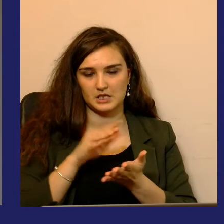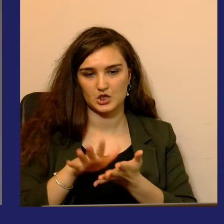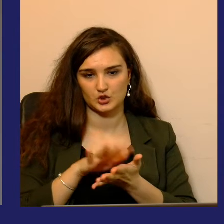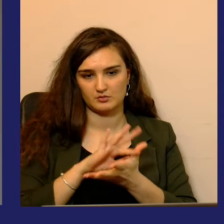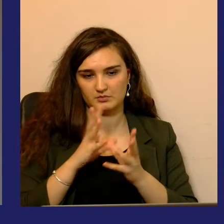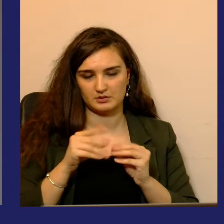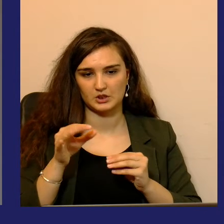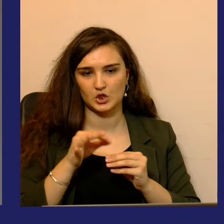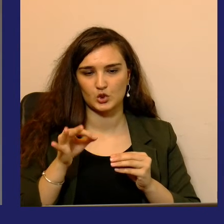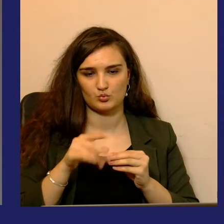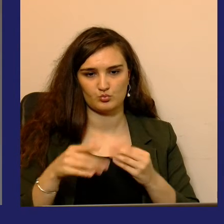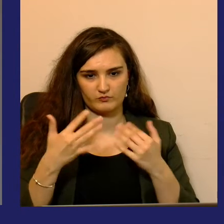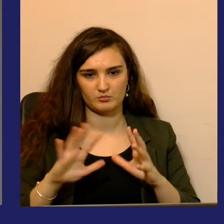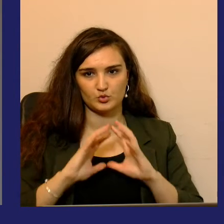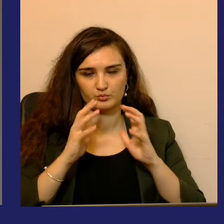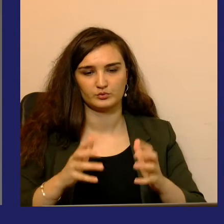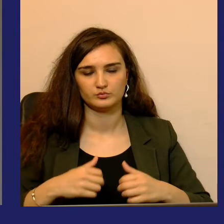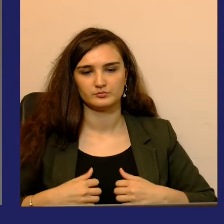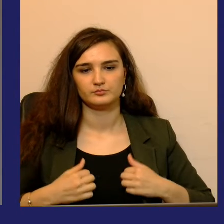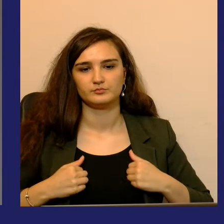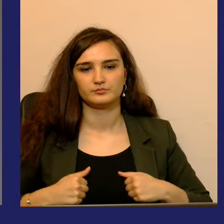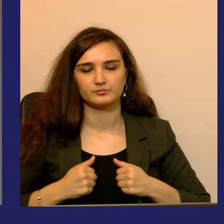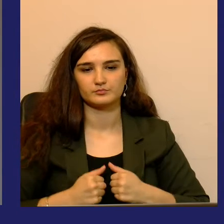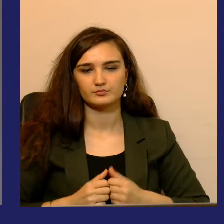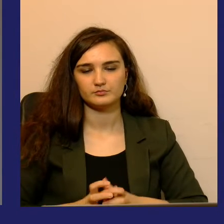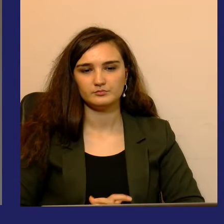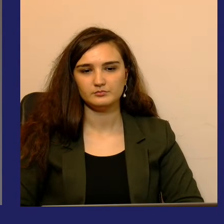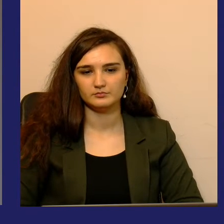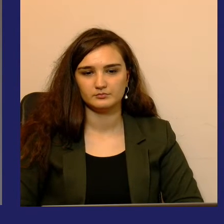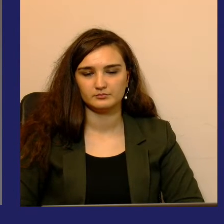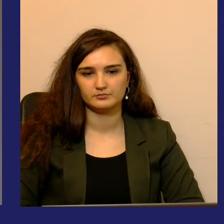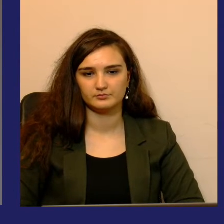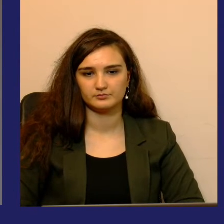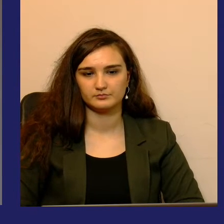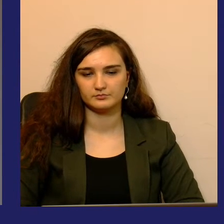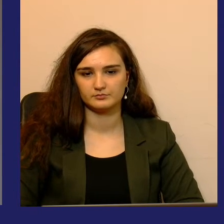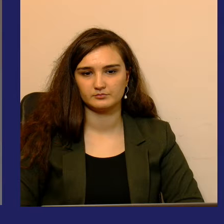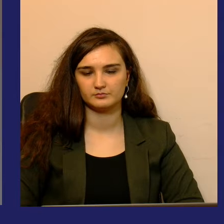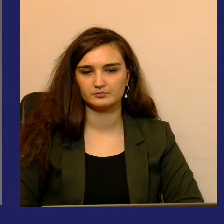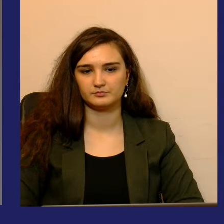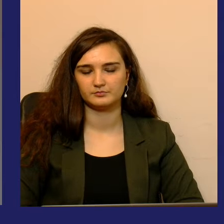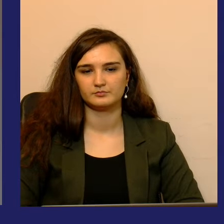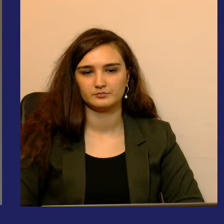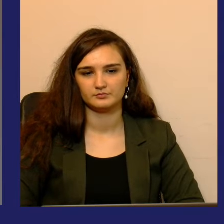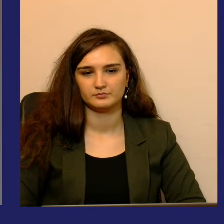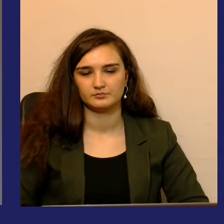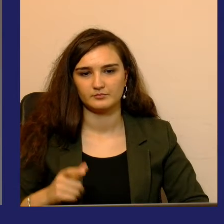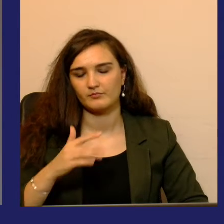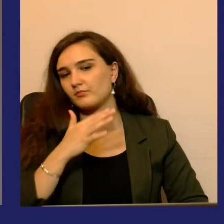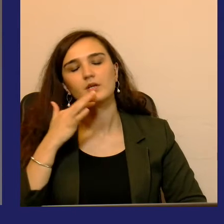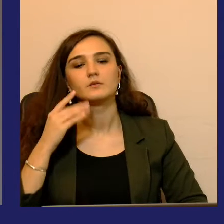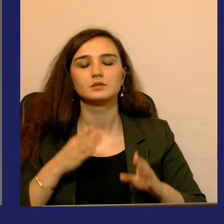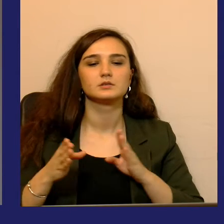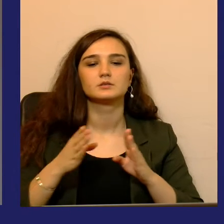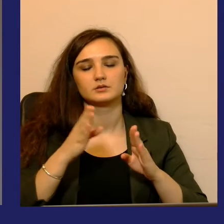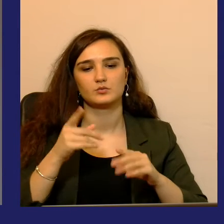place. But we've just seen, you know, many, many ways that this type of spending or access to resources